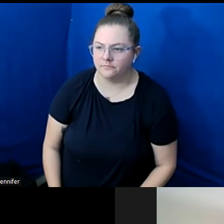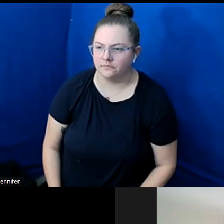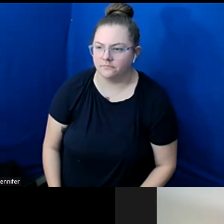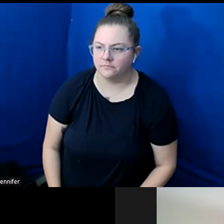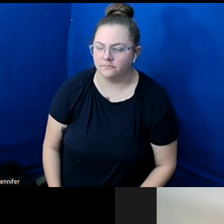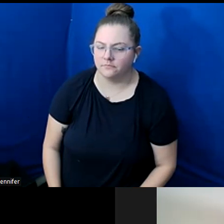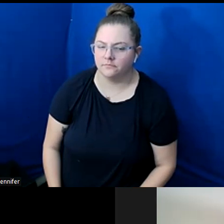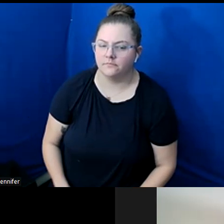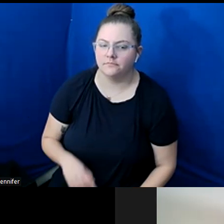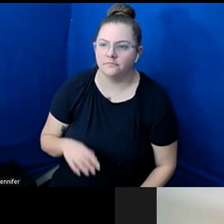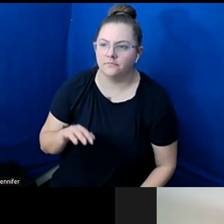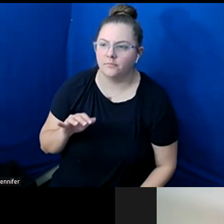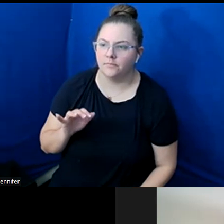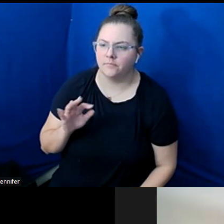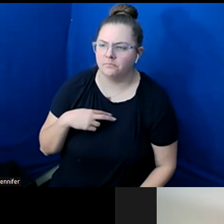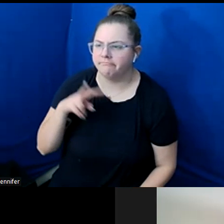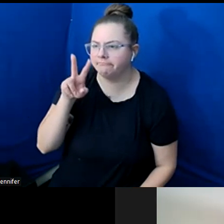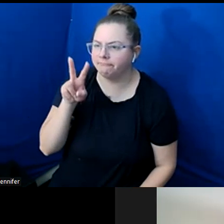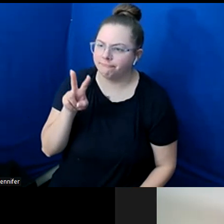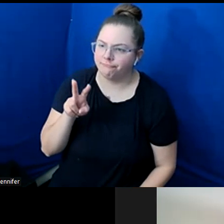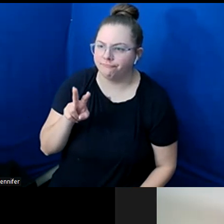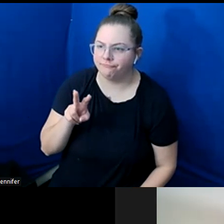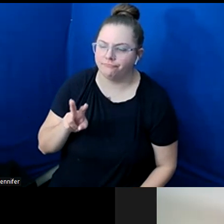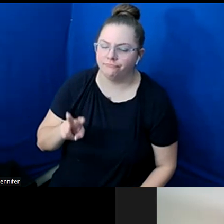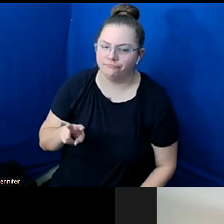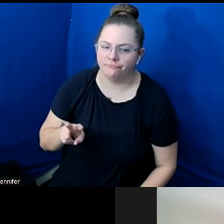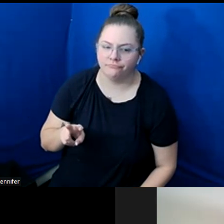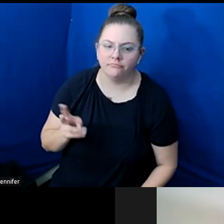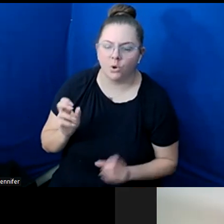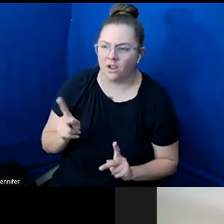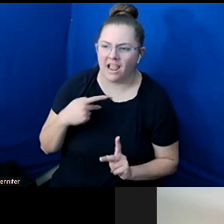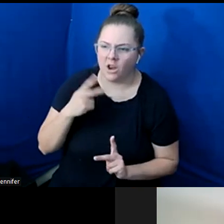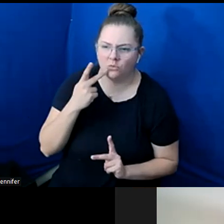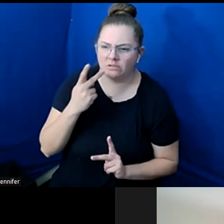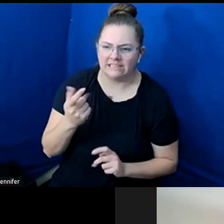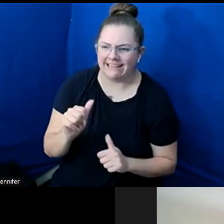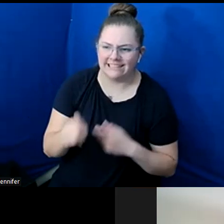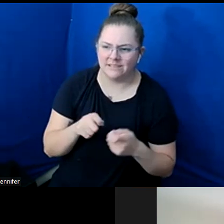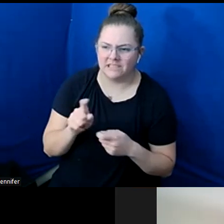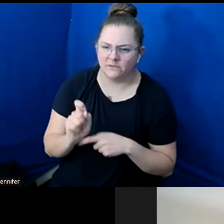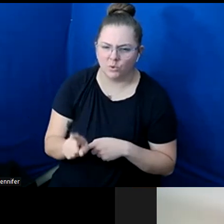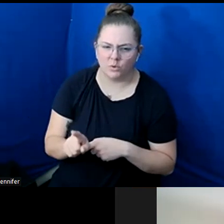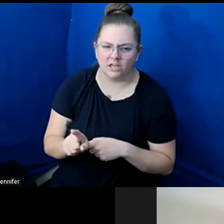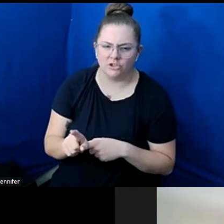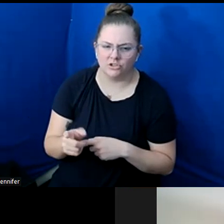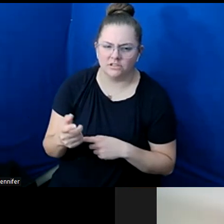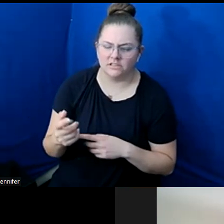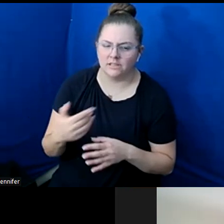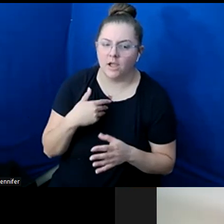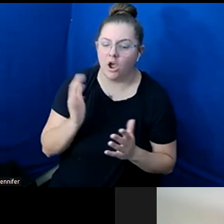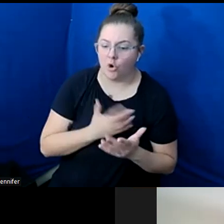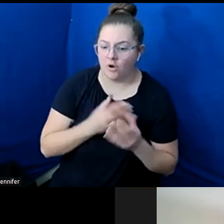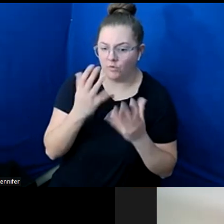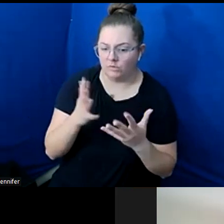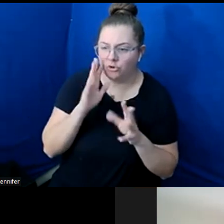Yep. Let's see. Yeah, I don't see any specific questions here. Let me grab our information real quick here.